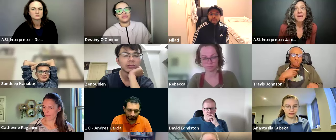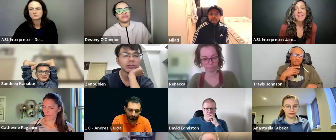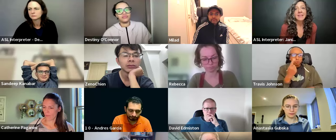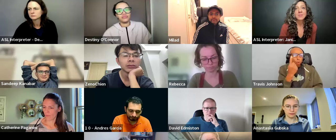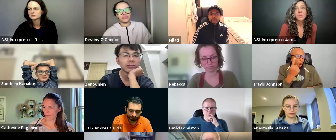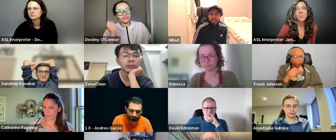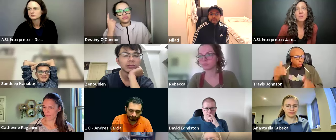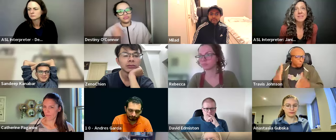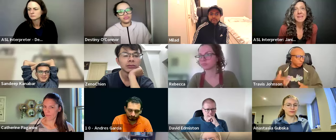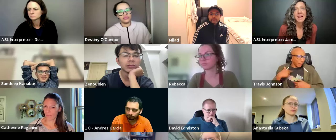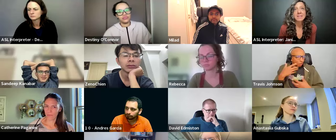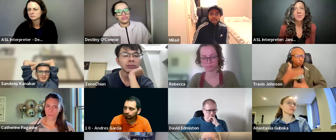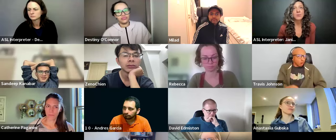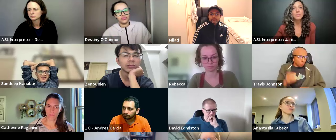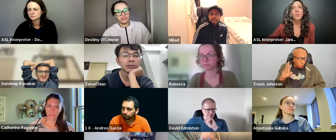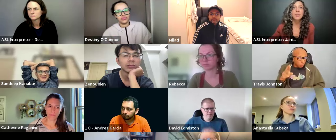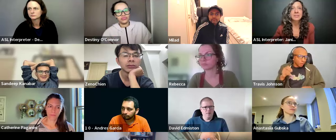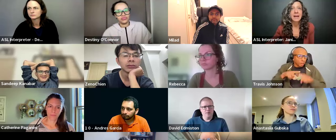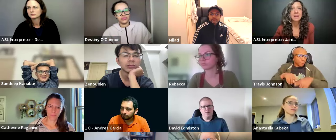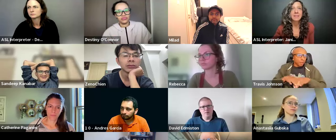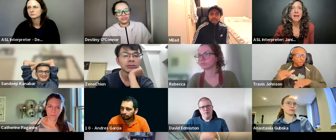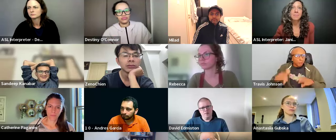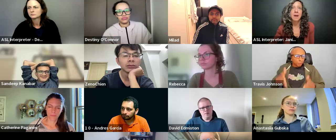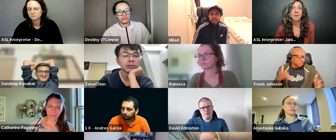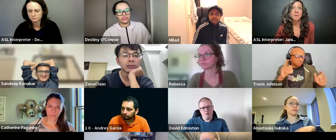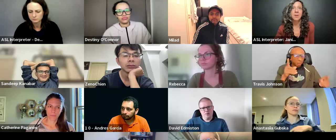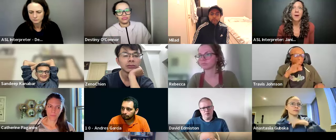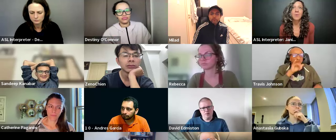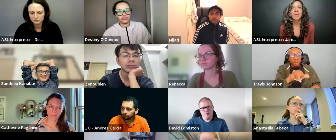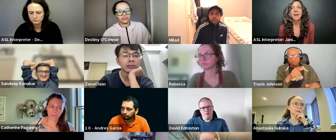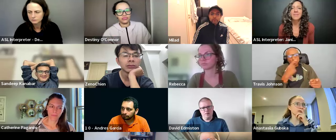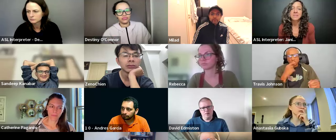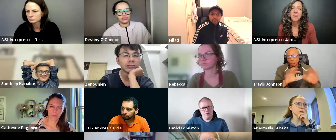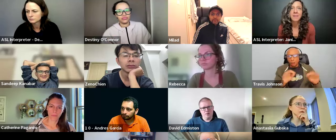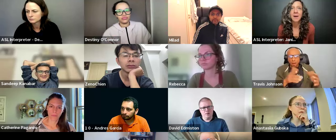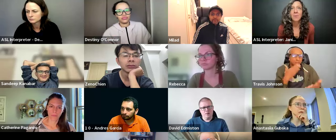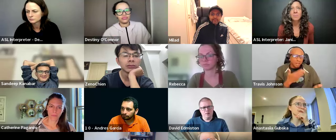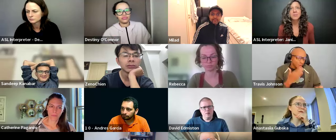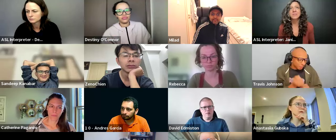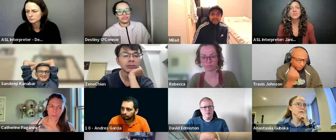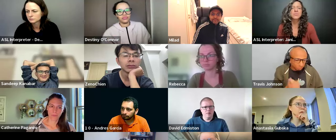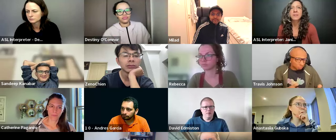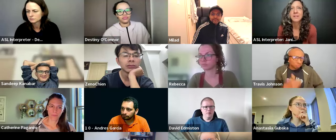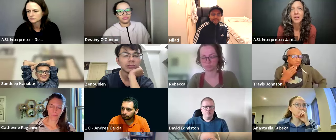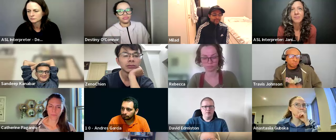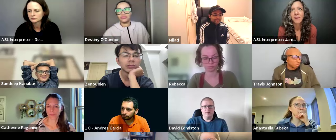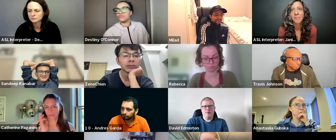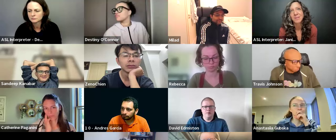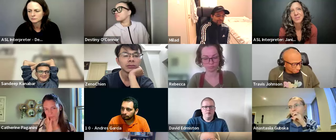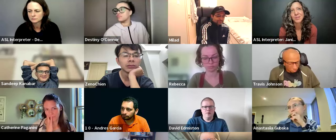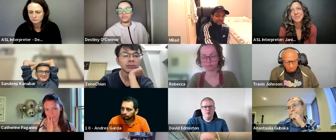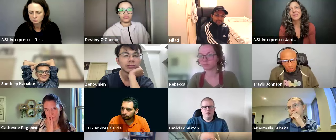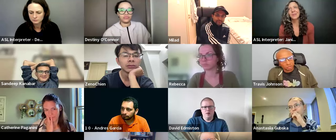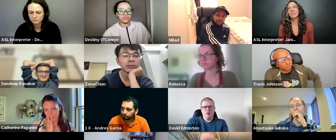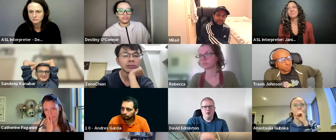bathroom and there's only one person at the kiosk who's watching that laptop, you know, I don't want to have to depend on that one person. So just wanted to clarify